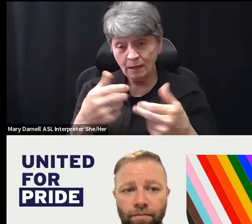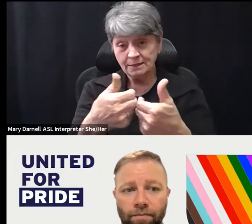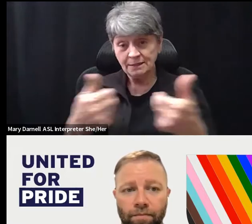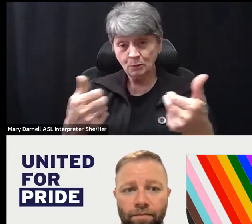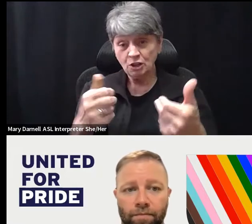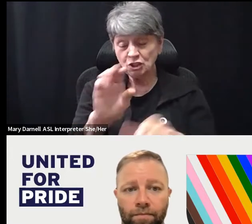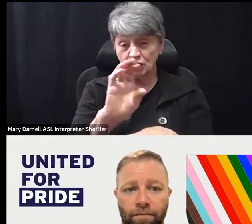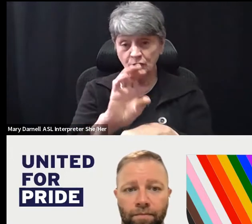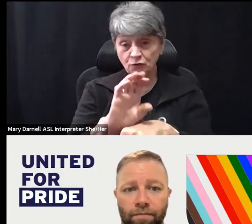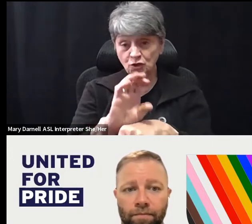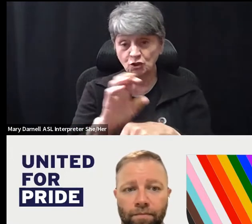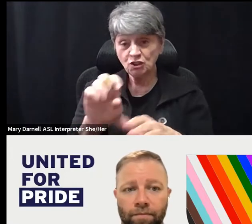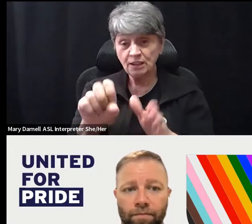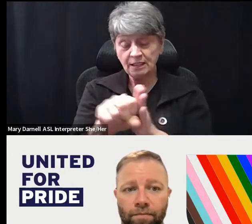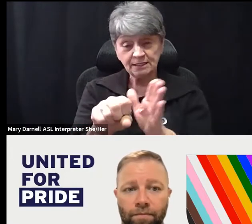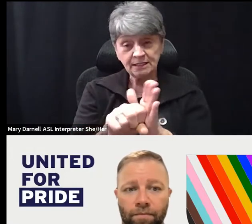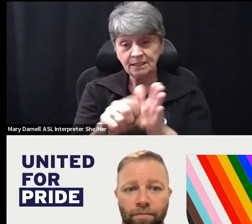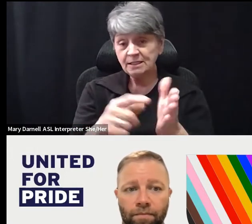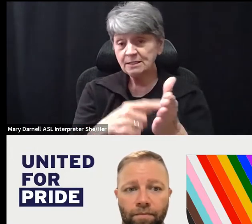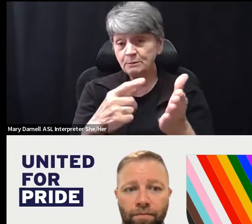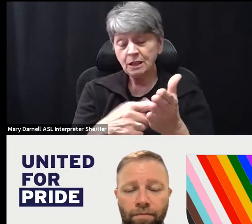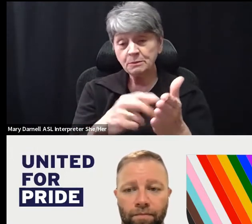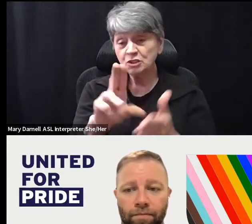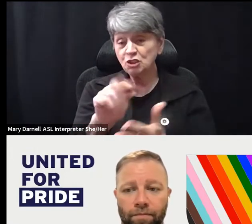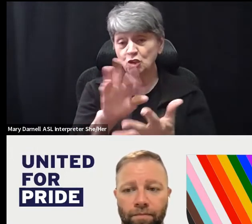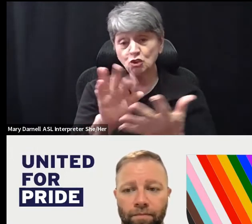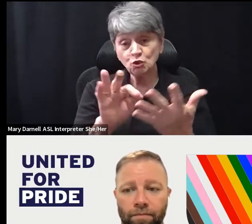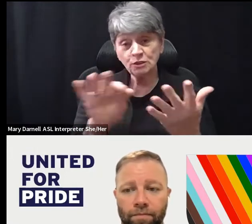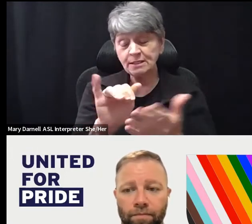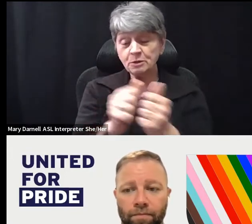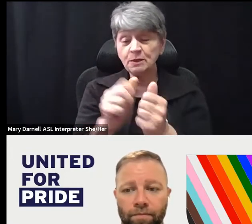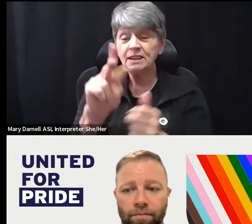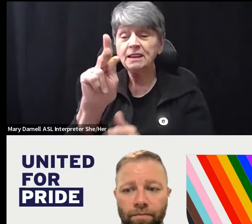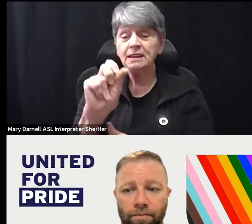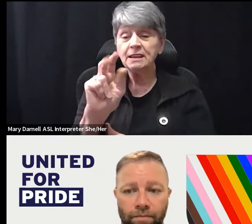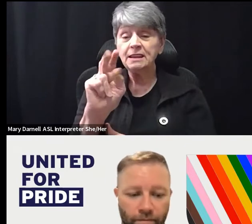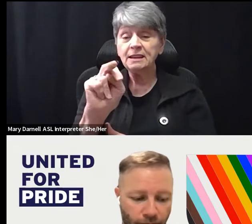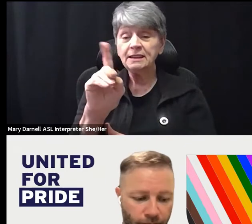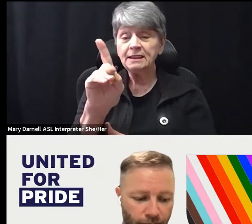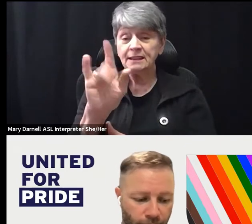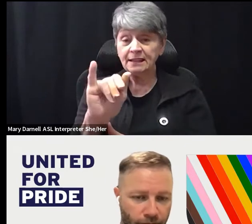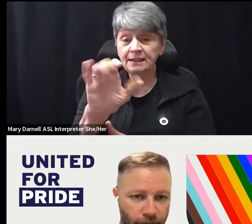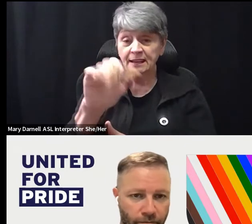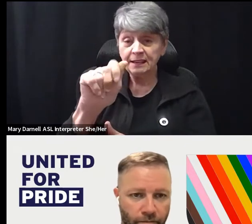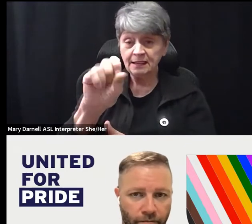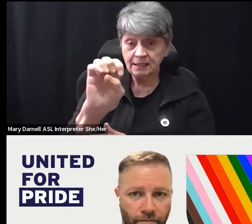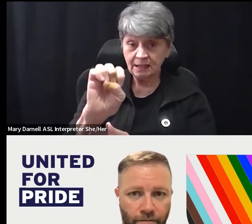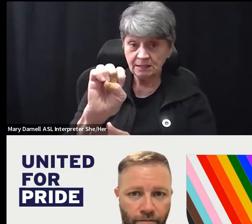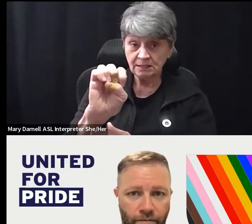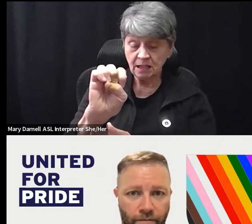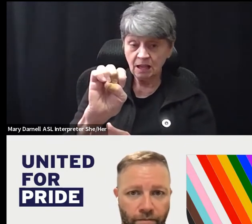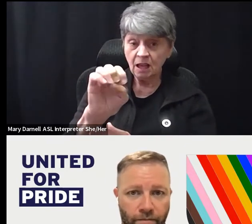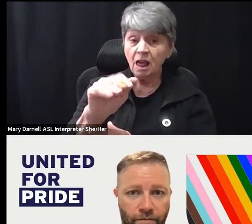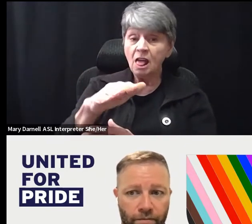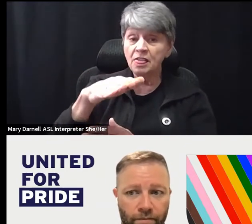choice. This case is an example, as is the Kennedy case, because in both of these cases, the lower courts reached the right